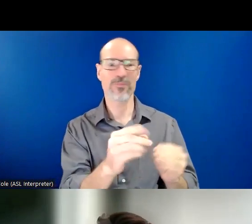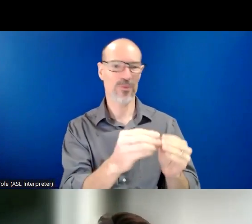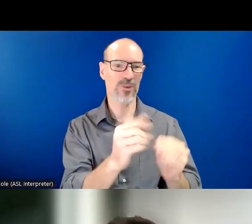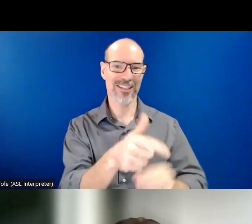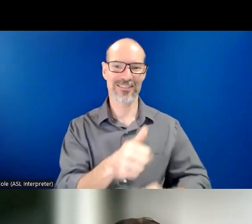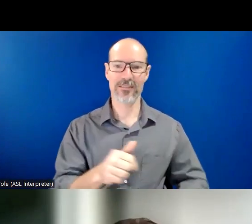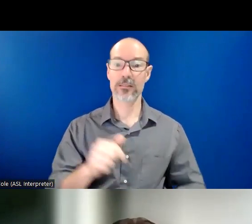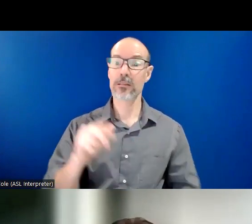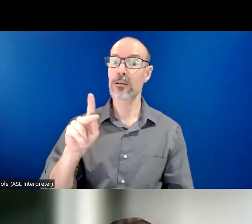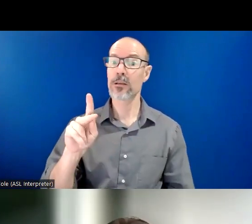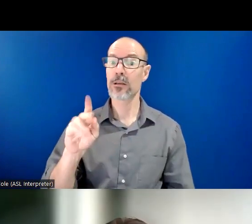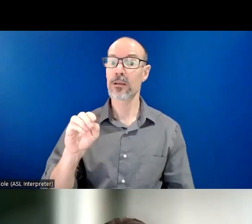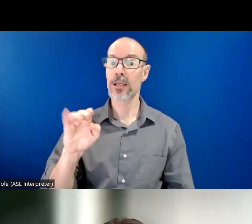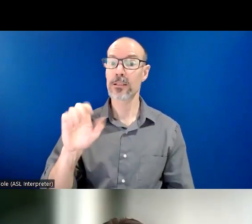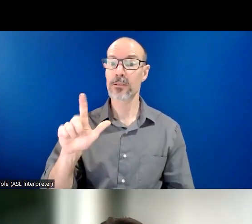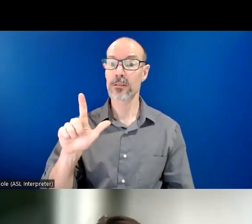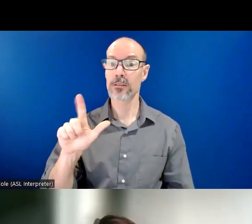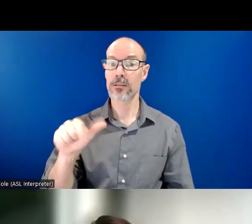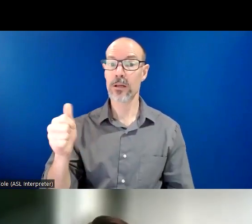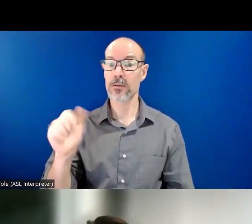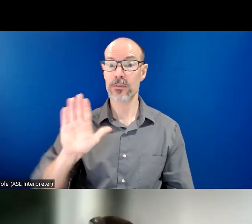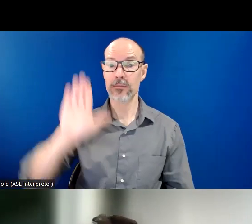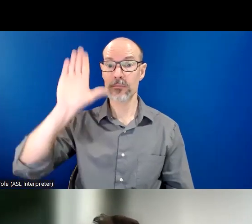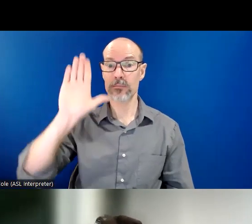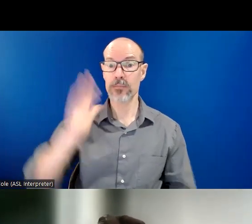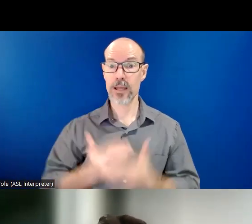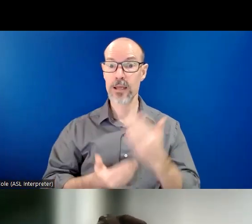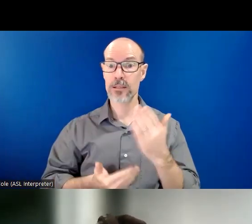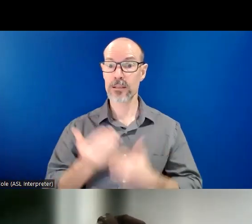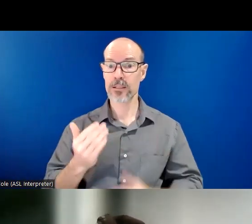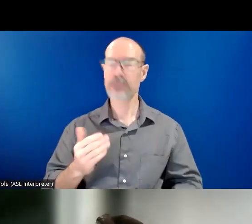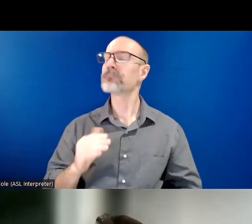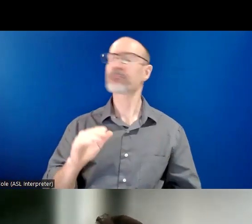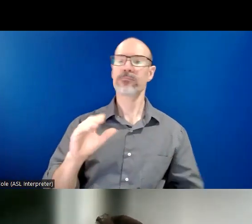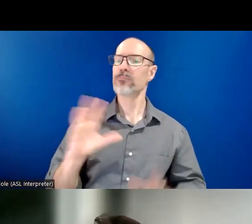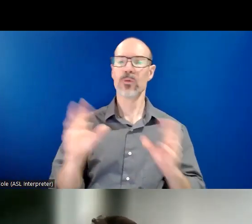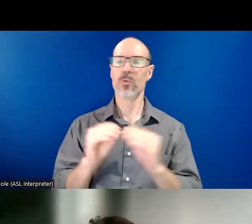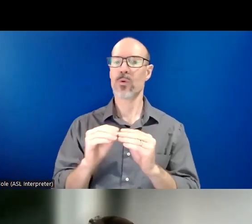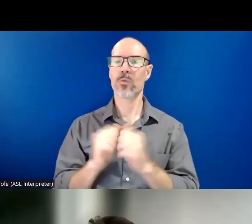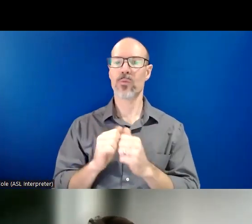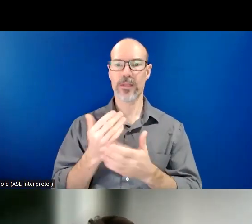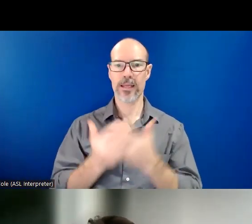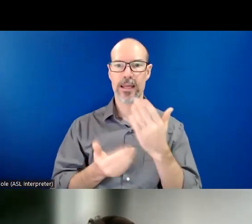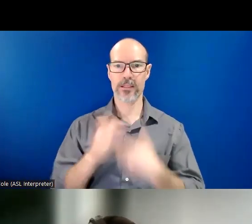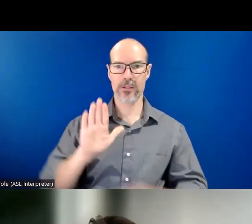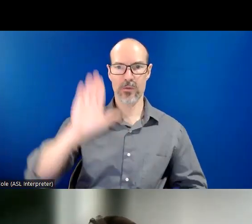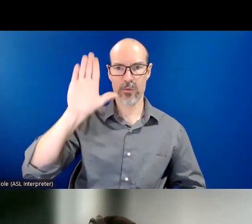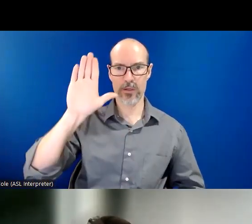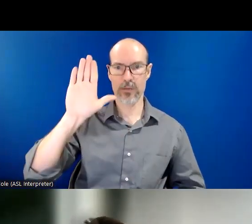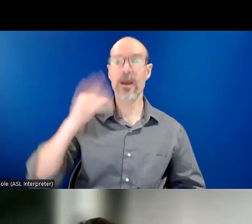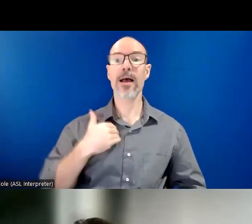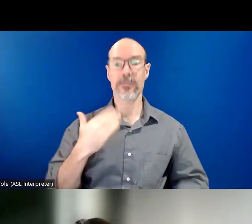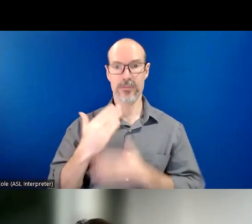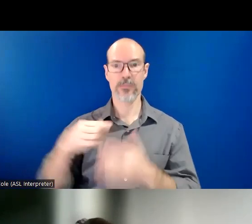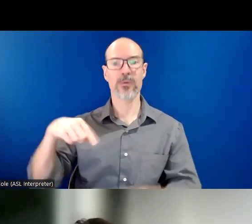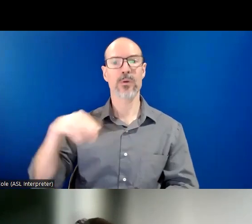Kessel, do we have other folks with their hands raised? We don't have anyone else with their hands raised, but we do have some comments in the Q&A